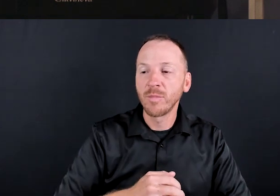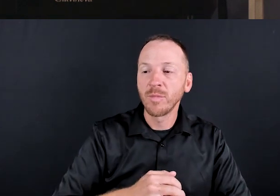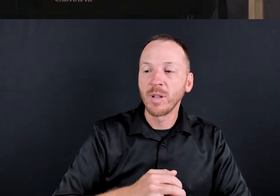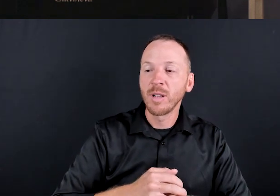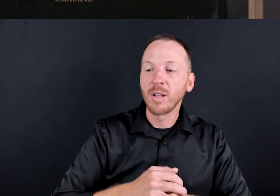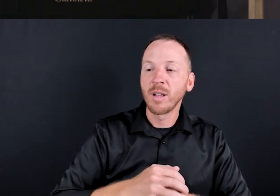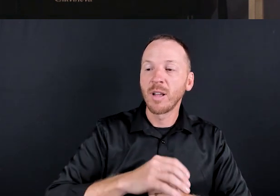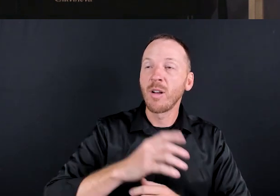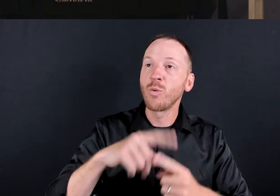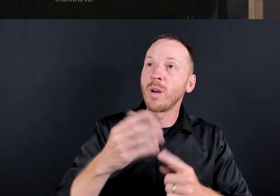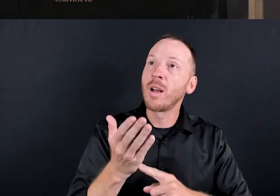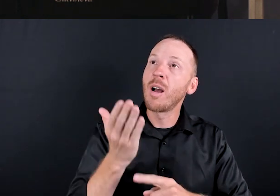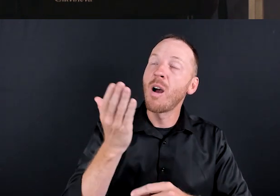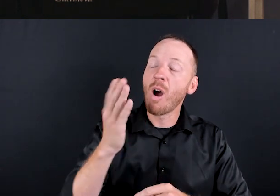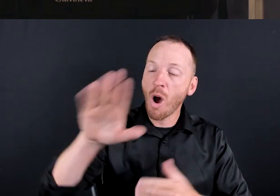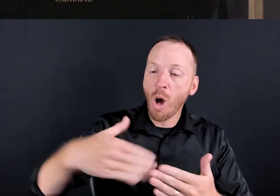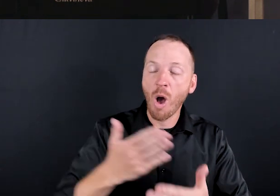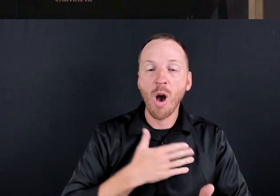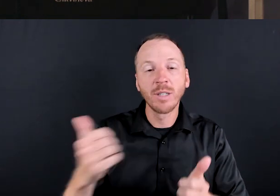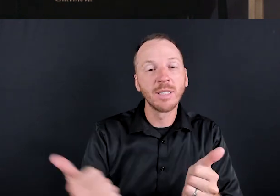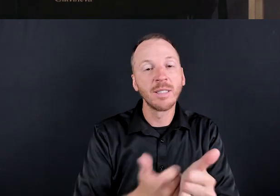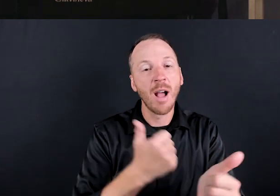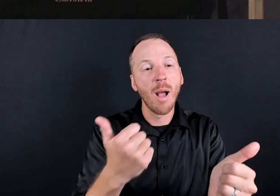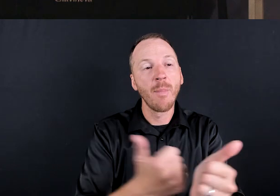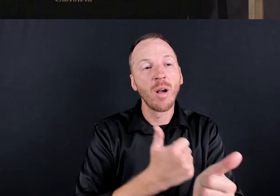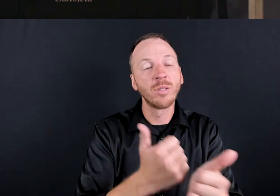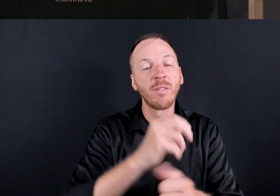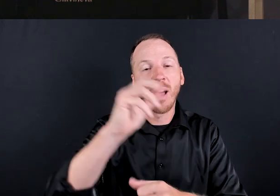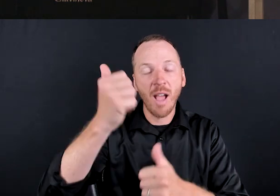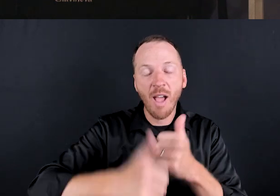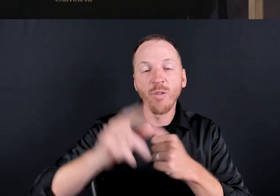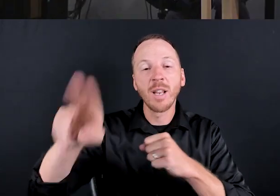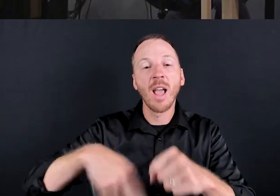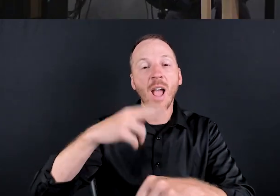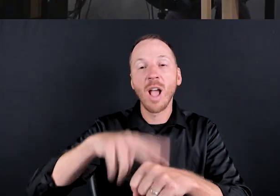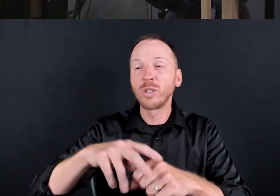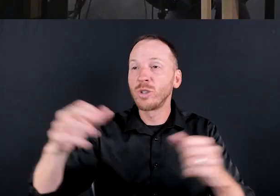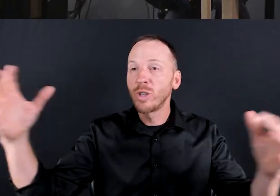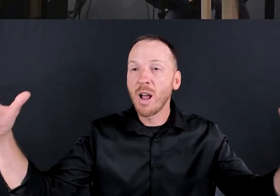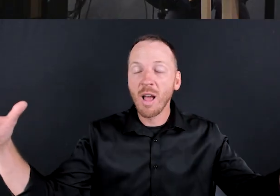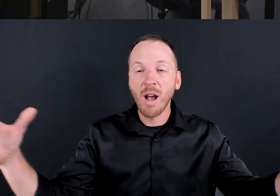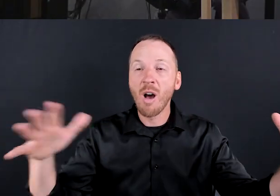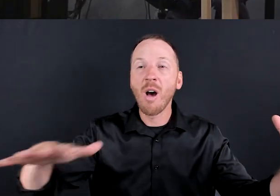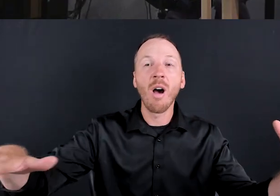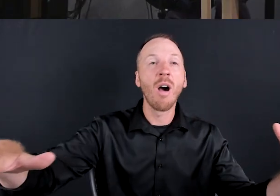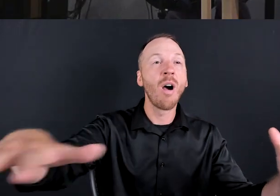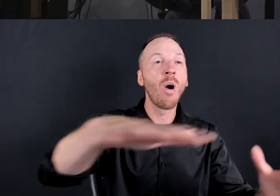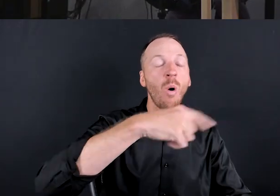win disciples out of every nation, we are